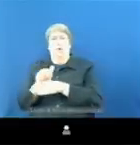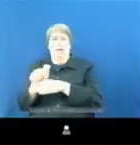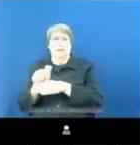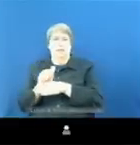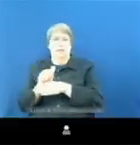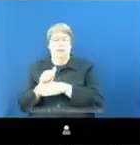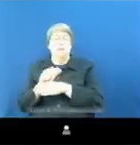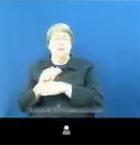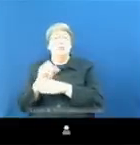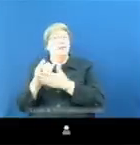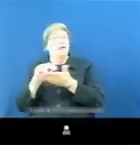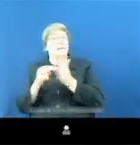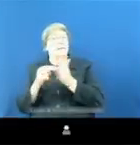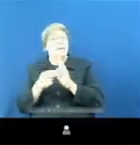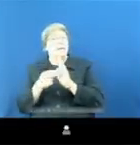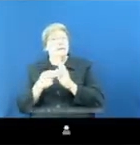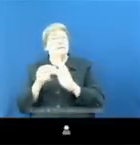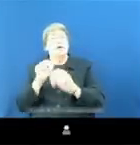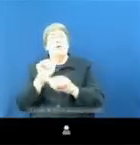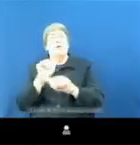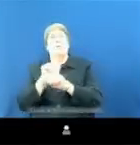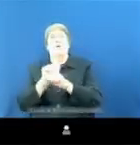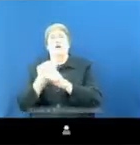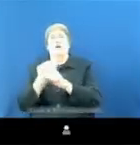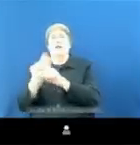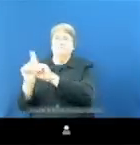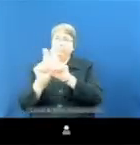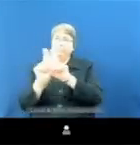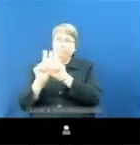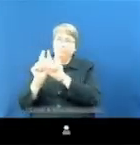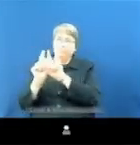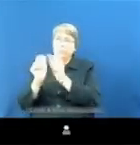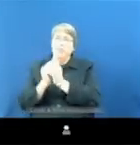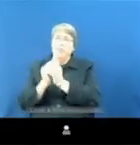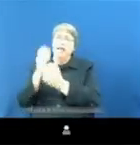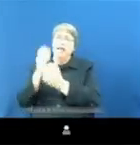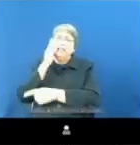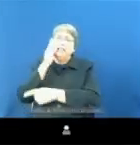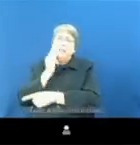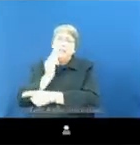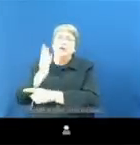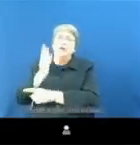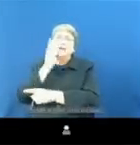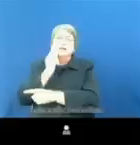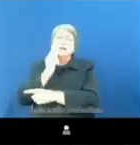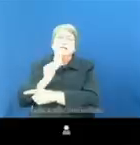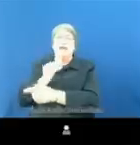So that means working with experienced and recognized specialists,